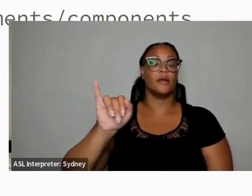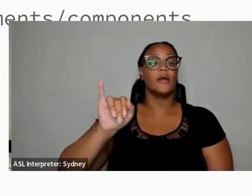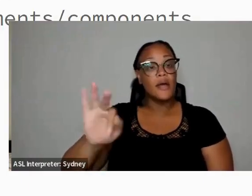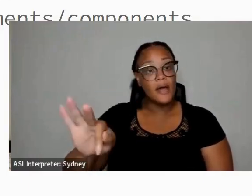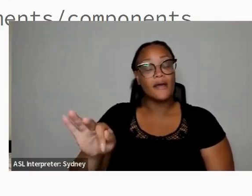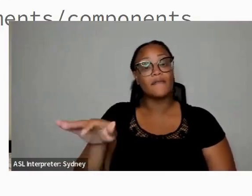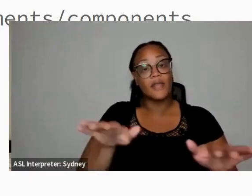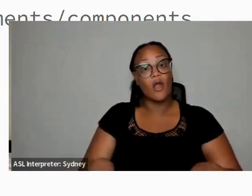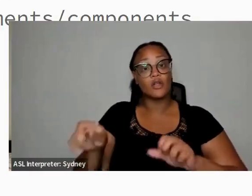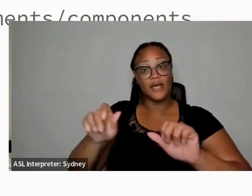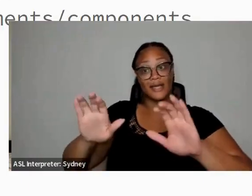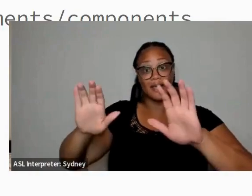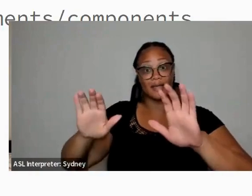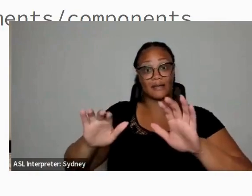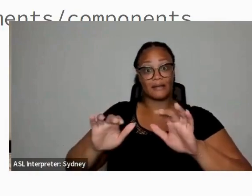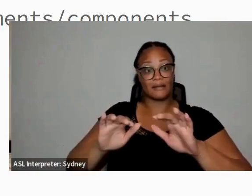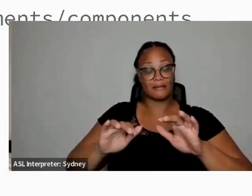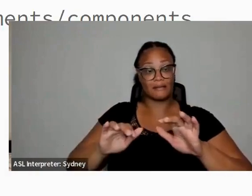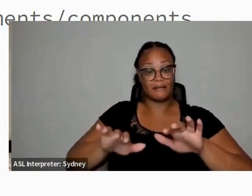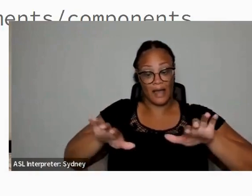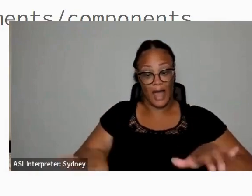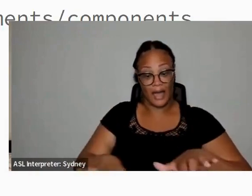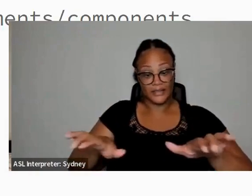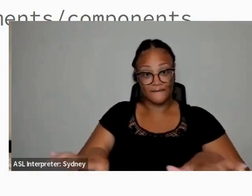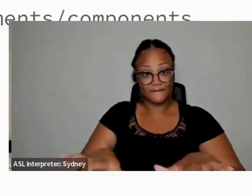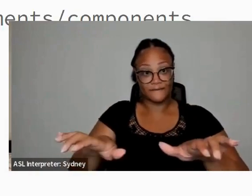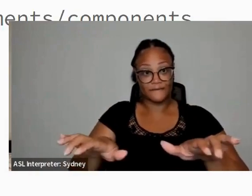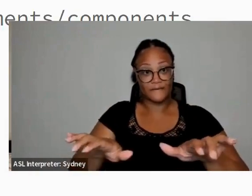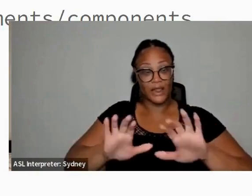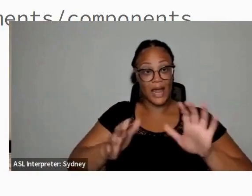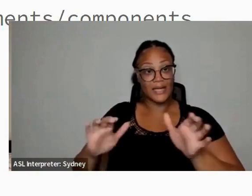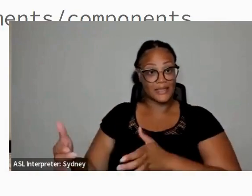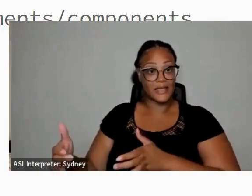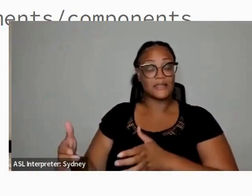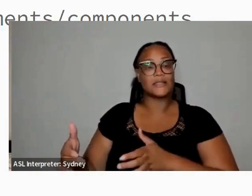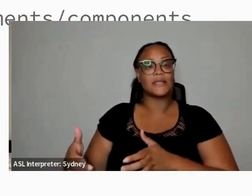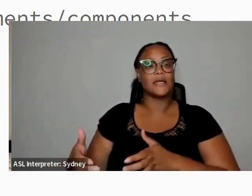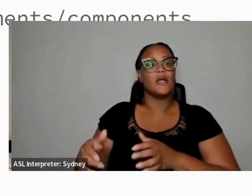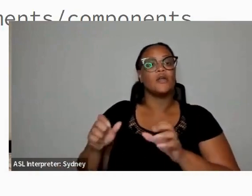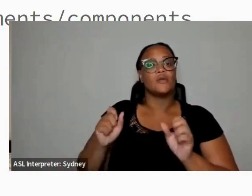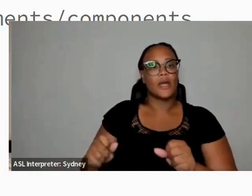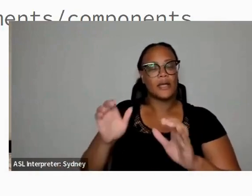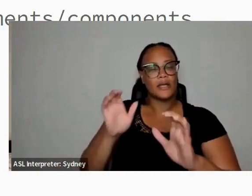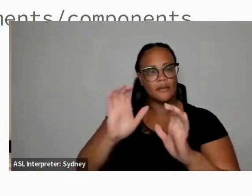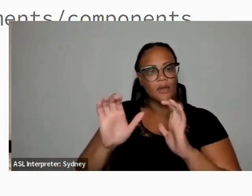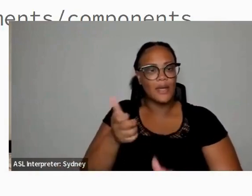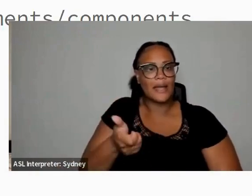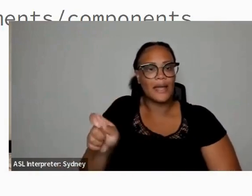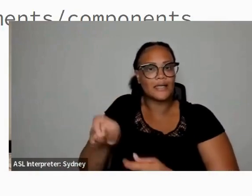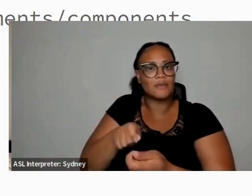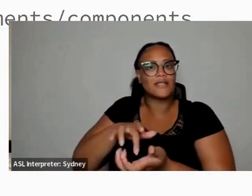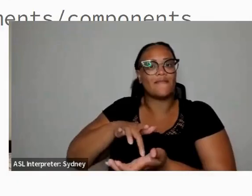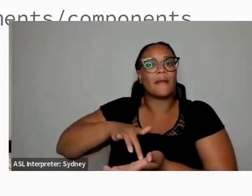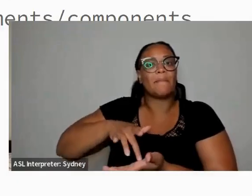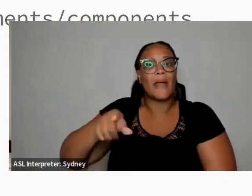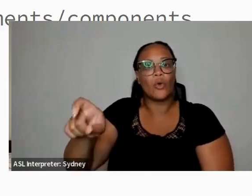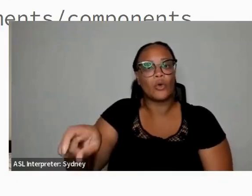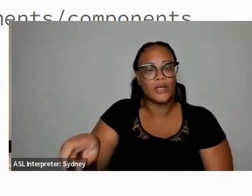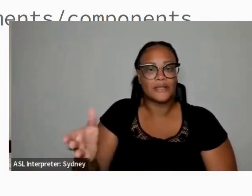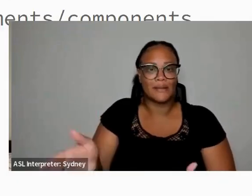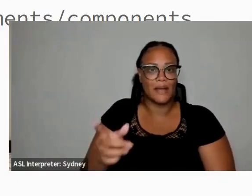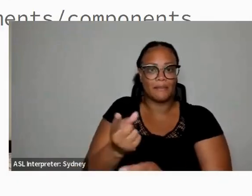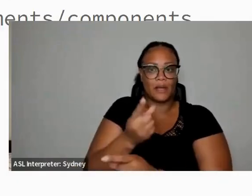and physical needs if necessary to make sure that modifications are made for those different classes or